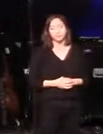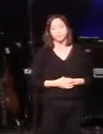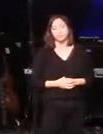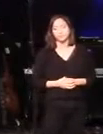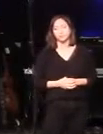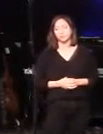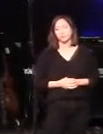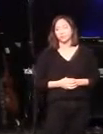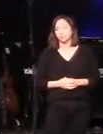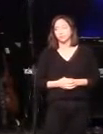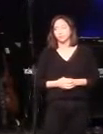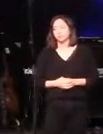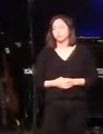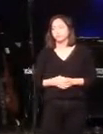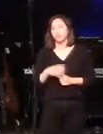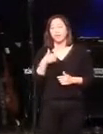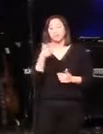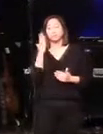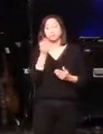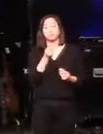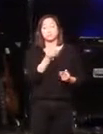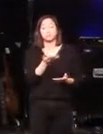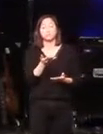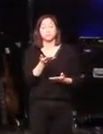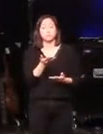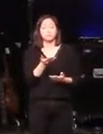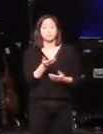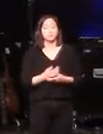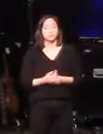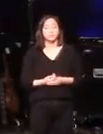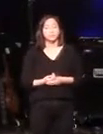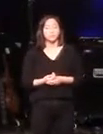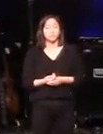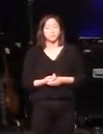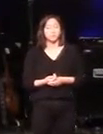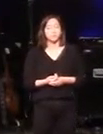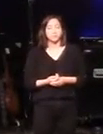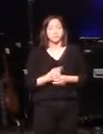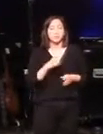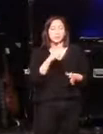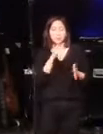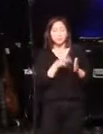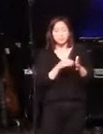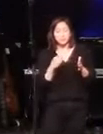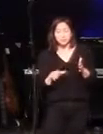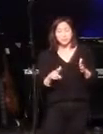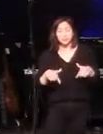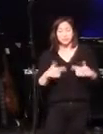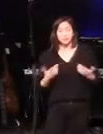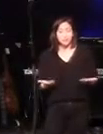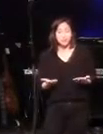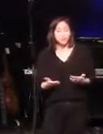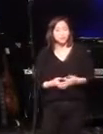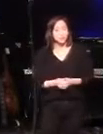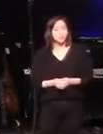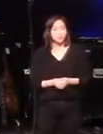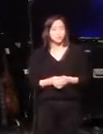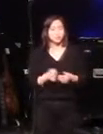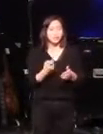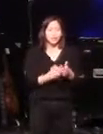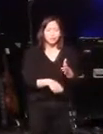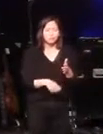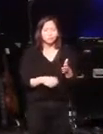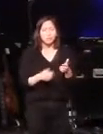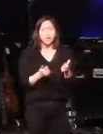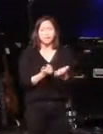folks, I will tell you, in a place that is so expensive to live and costs and everything else, and what do we